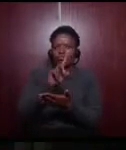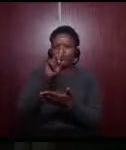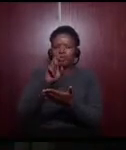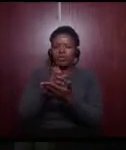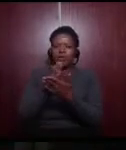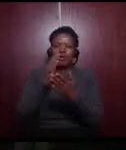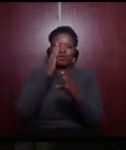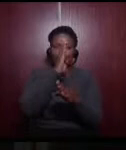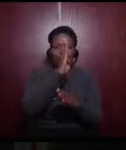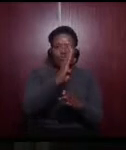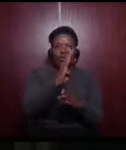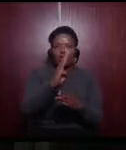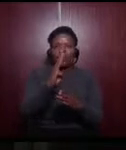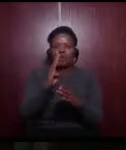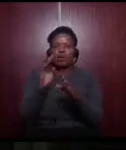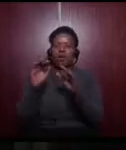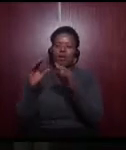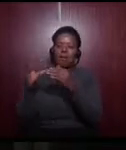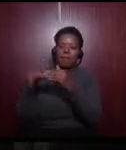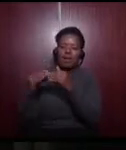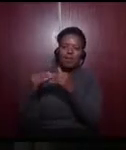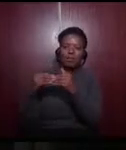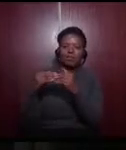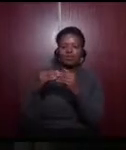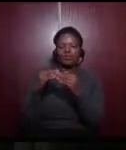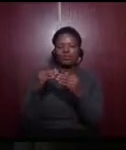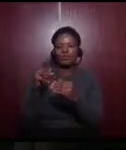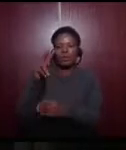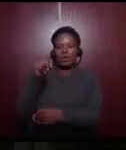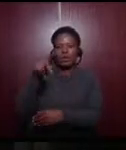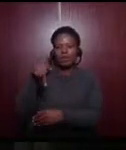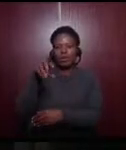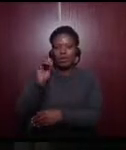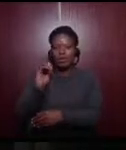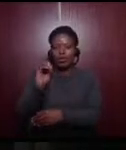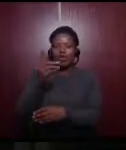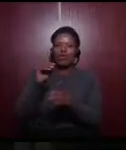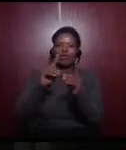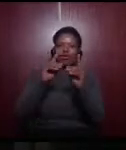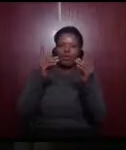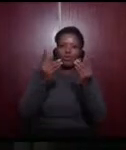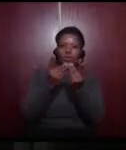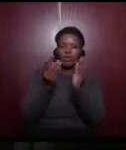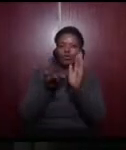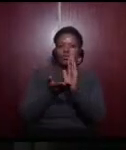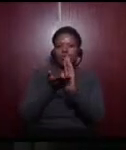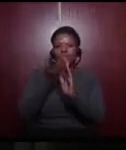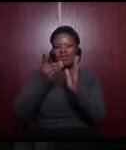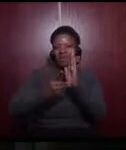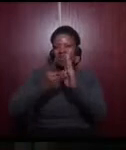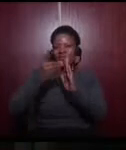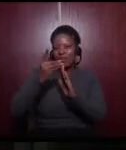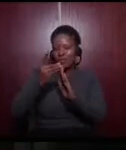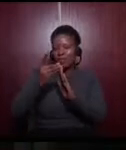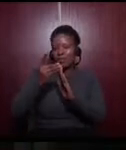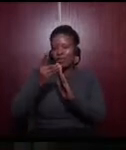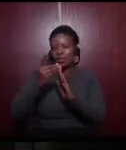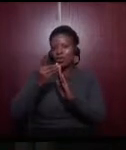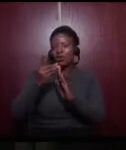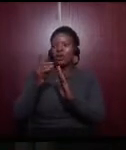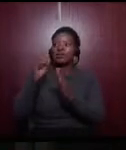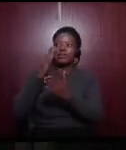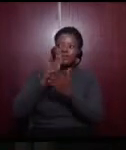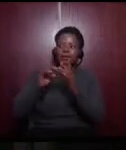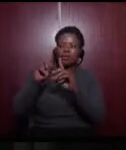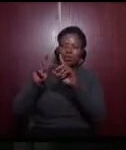NPO unit, or maybe colleagues from the community development space. We will note them, but we can be able